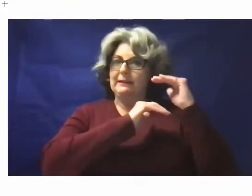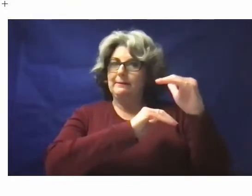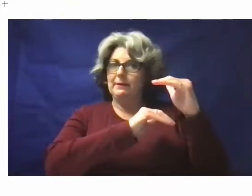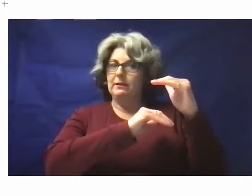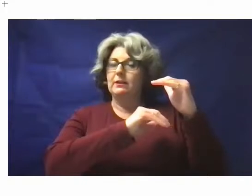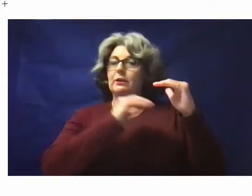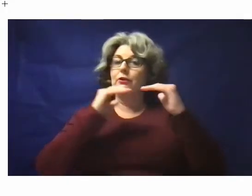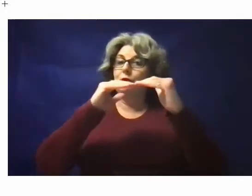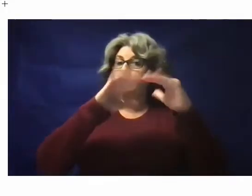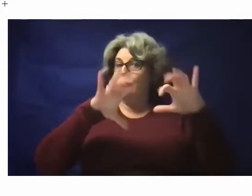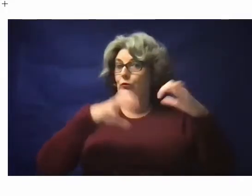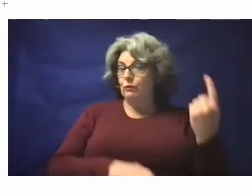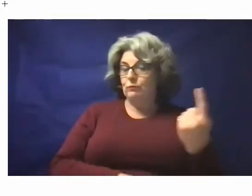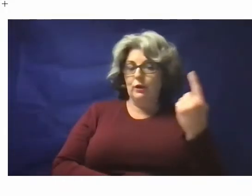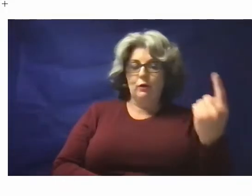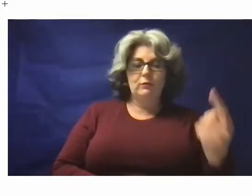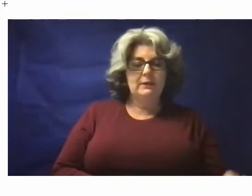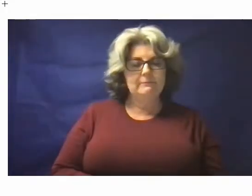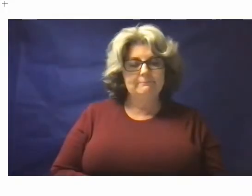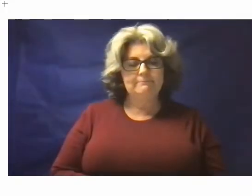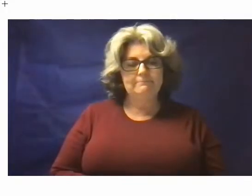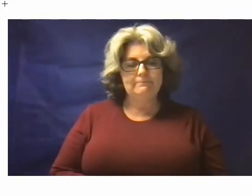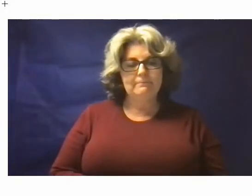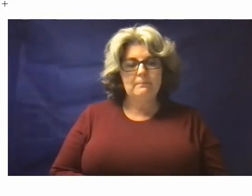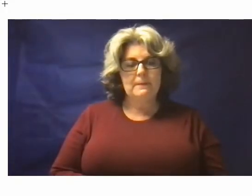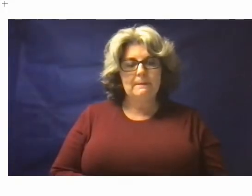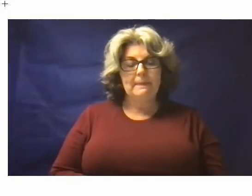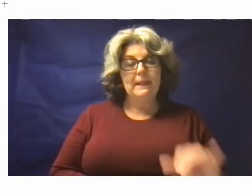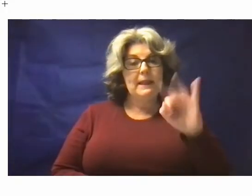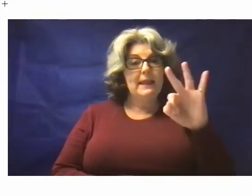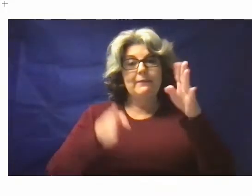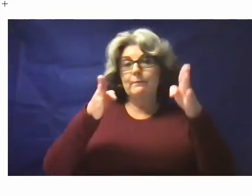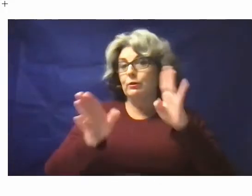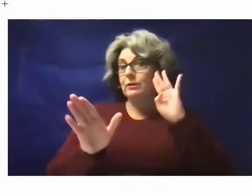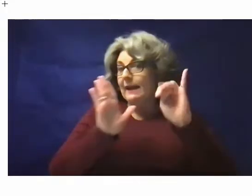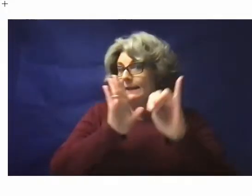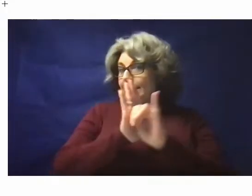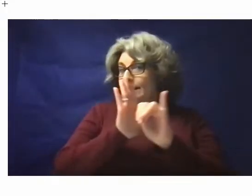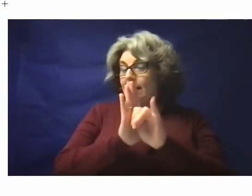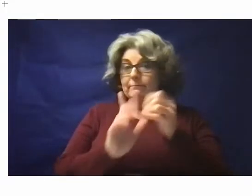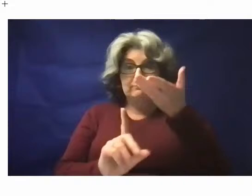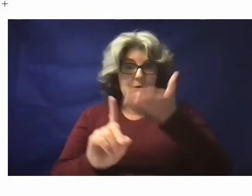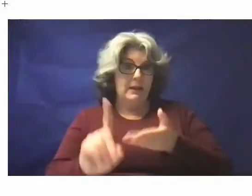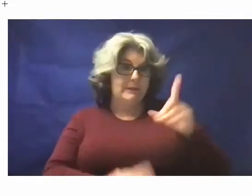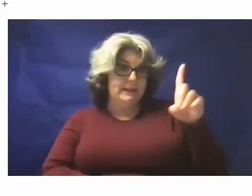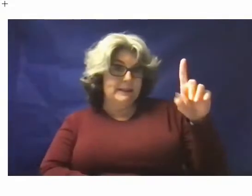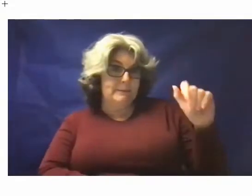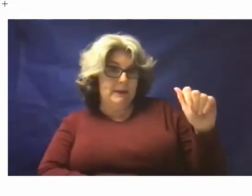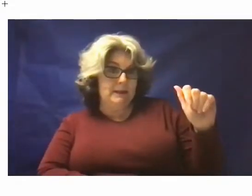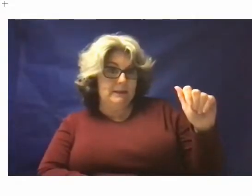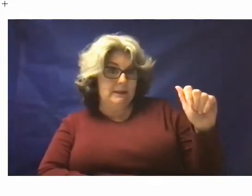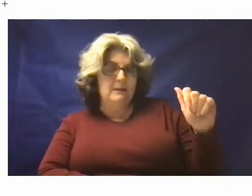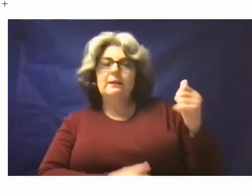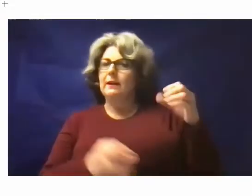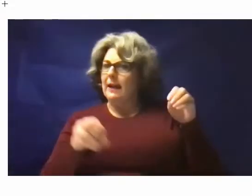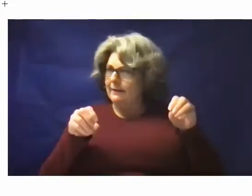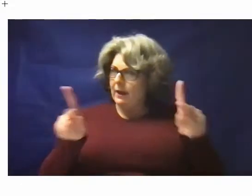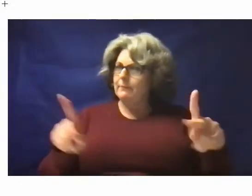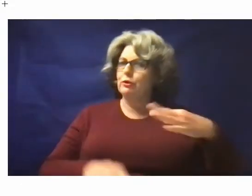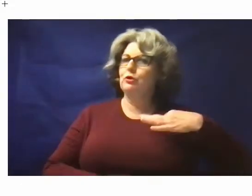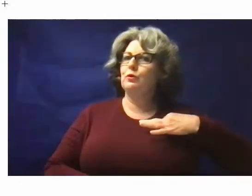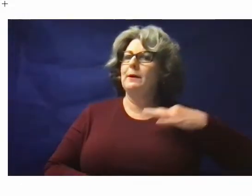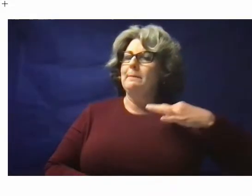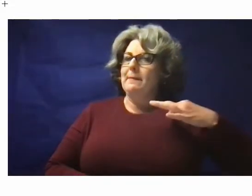groups. So as someone, if you're someone who identifies as having a disability, you actually have the opportunity to apply on that